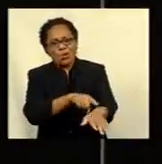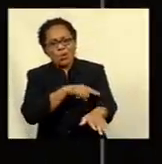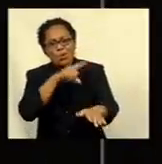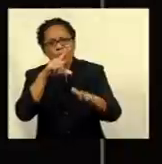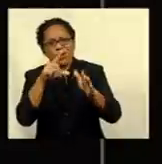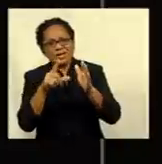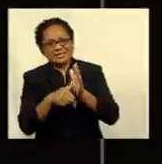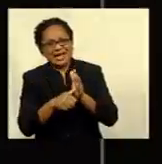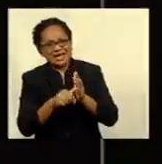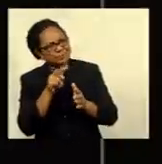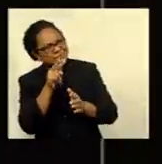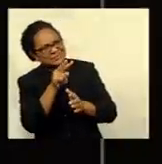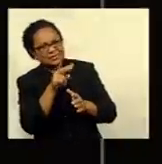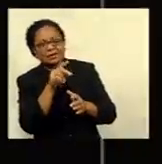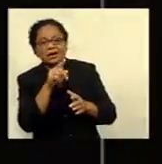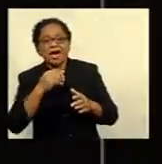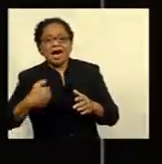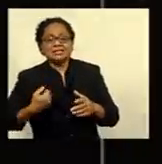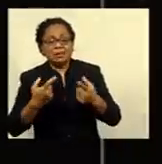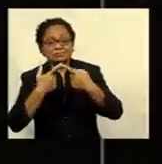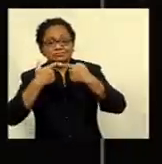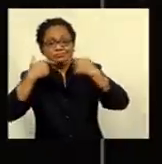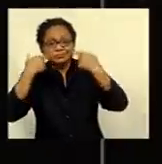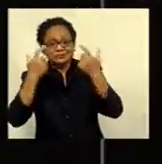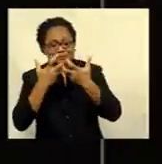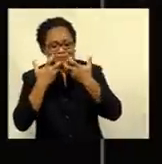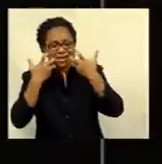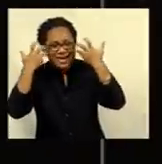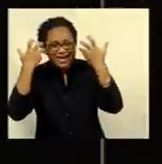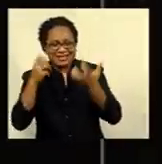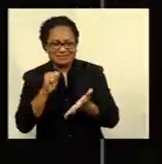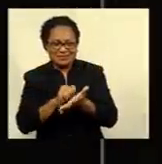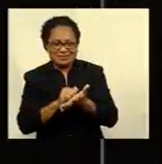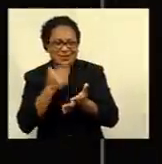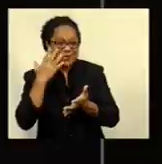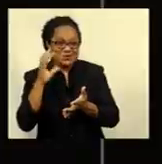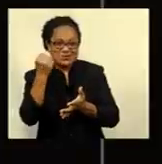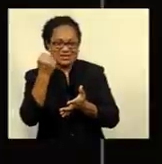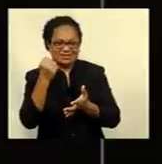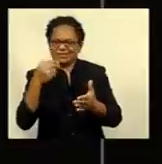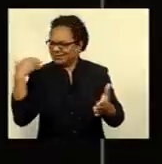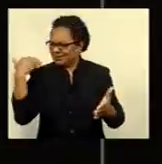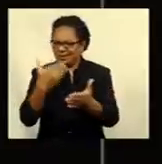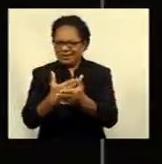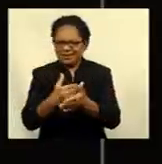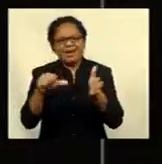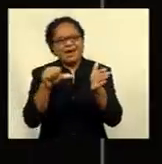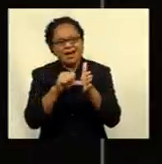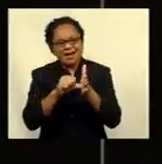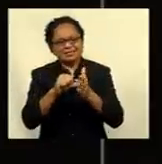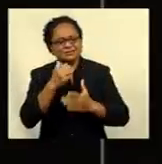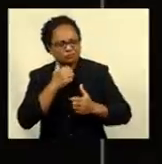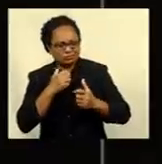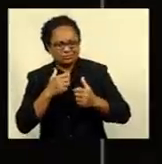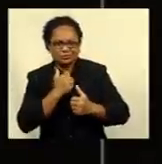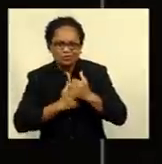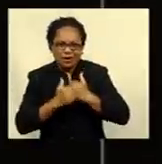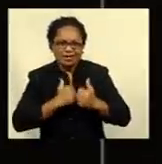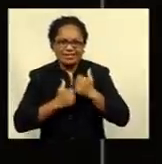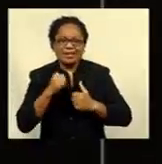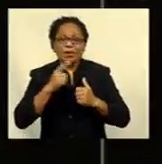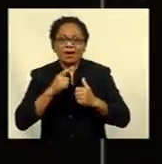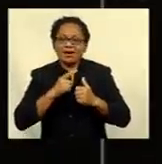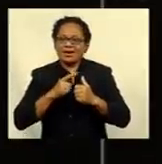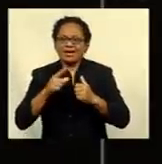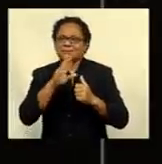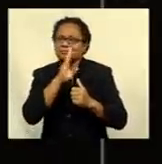smile the way he did last night after winning gold in Tokyo. The past few months have been challenging for Baber and his family, having been away from